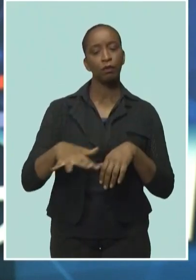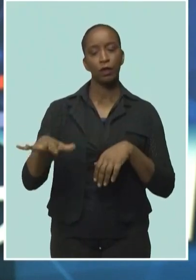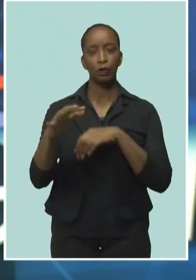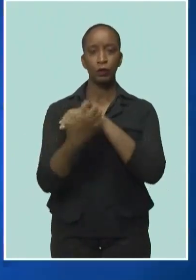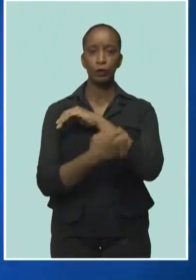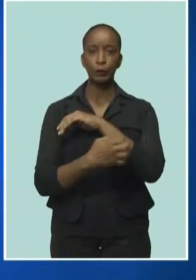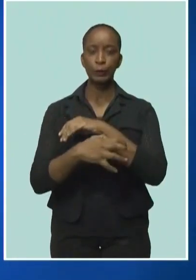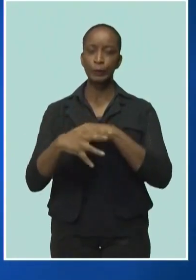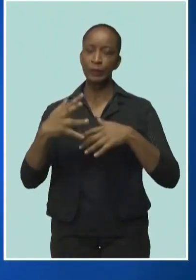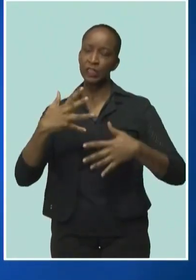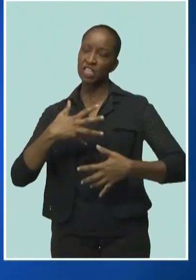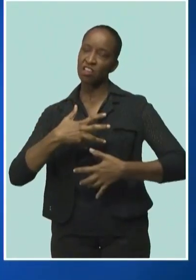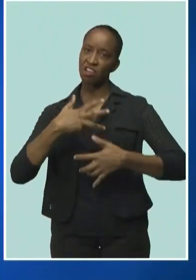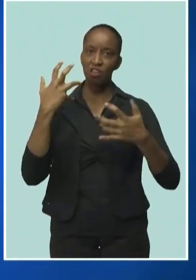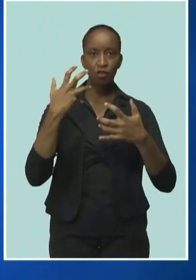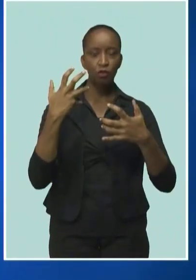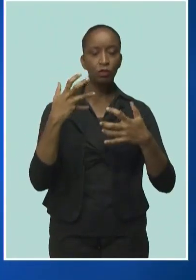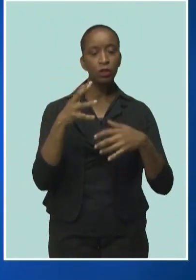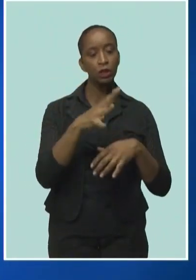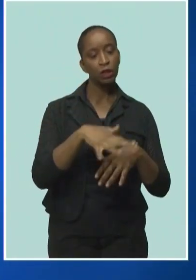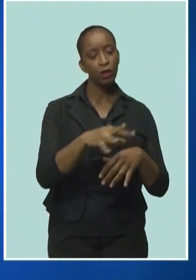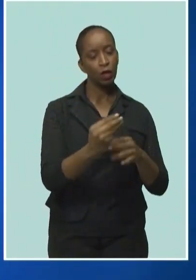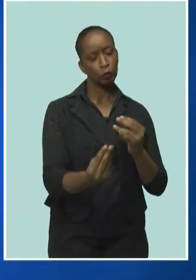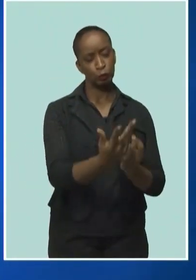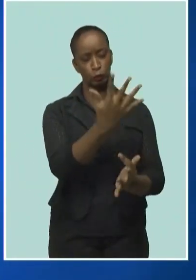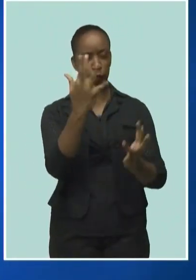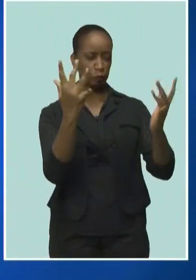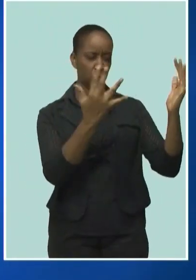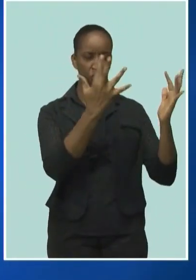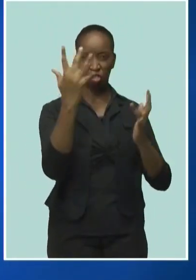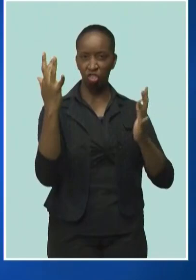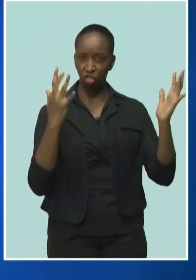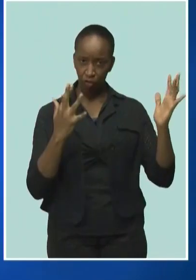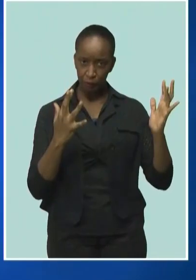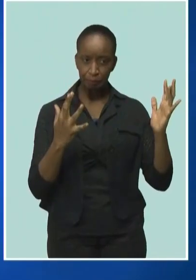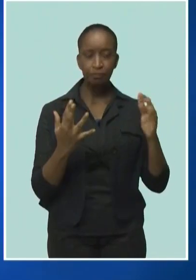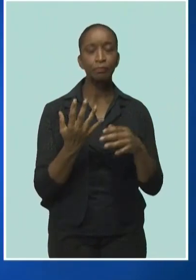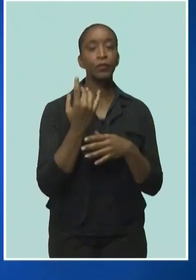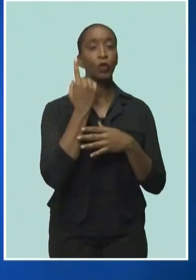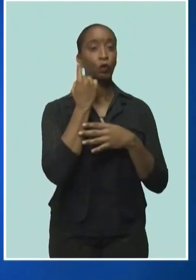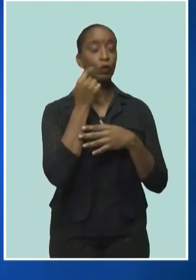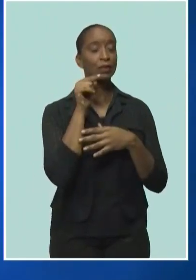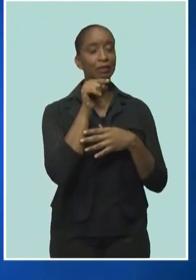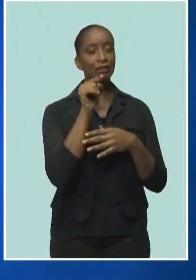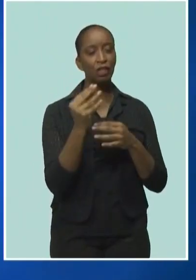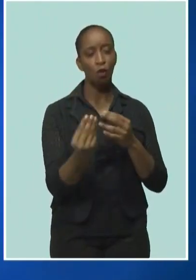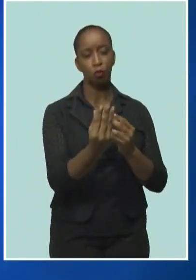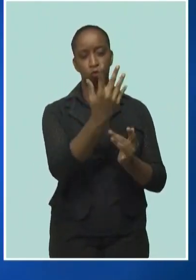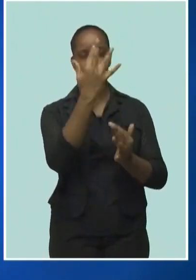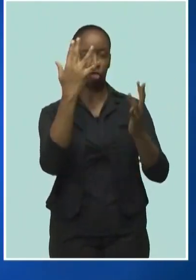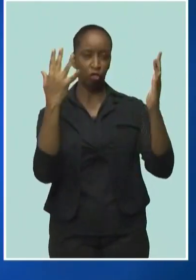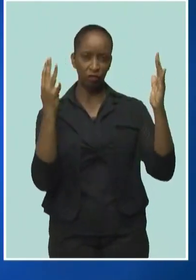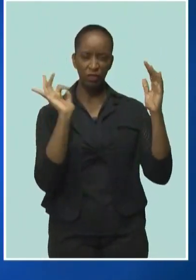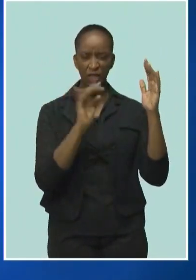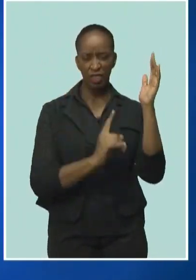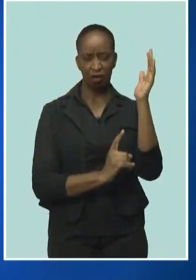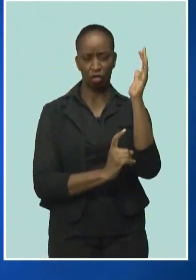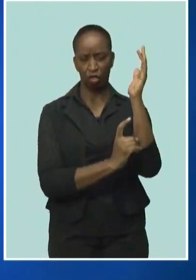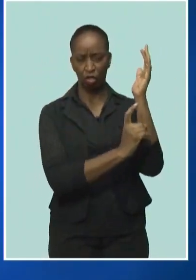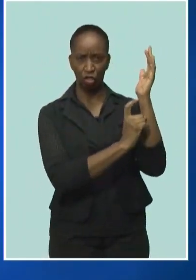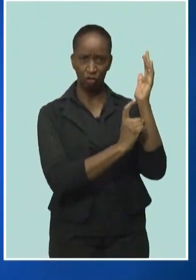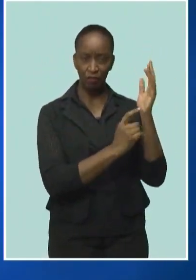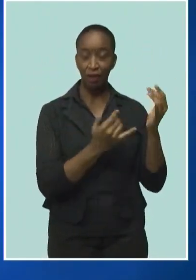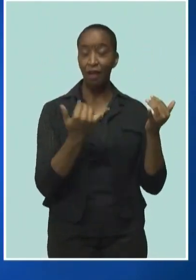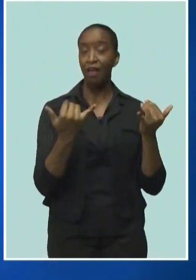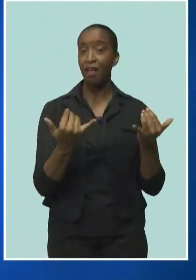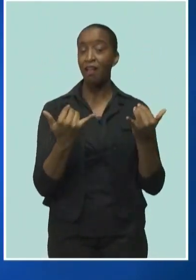an overgrown lot in the district. A few weeks ago, the river tamarind trees on the site were infested by some worms, and now